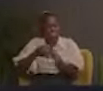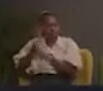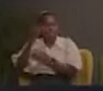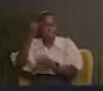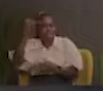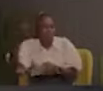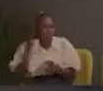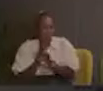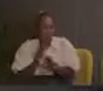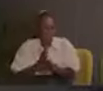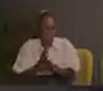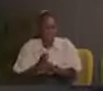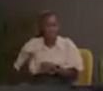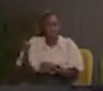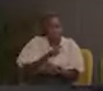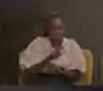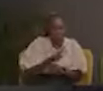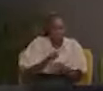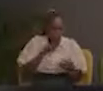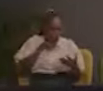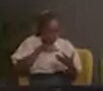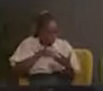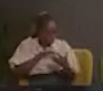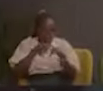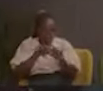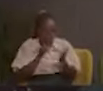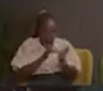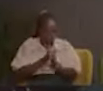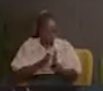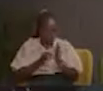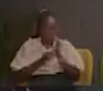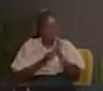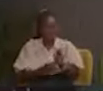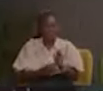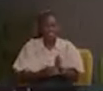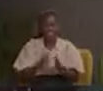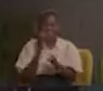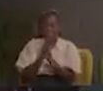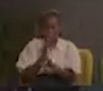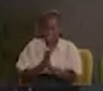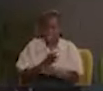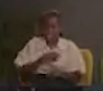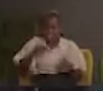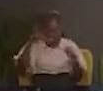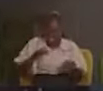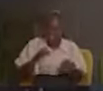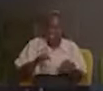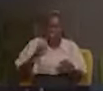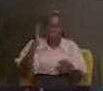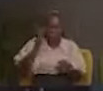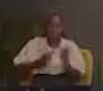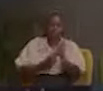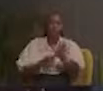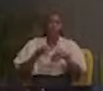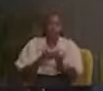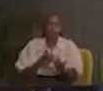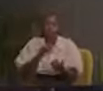concerned. So you understudy how Jesus manifested faith, and that vetoes how any other person manifested